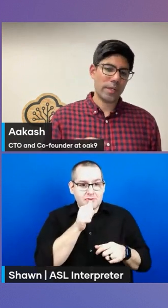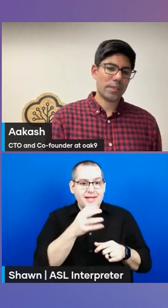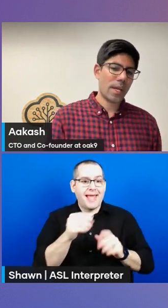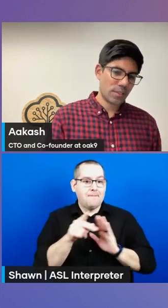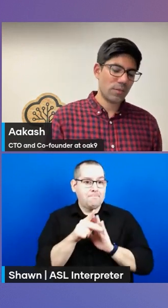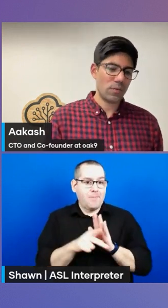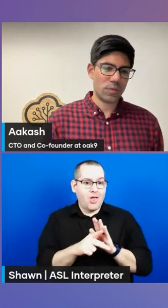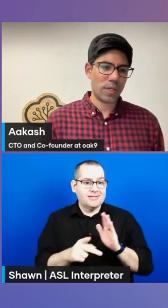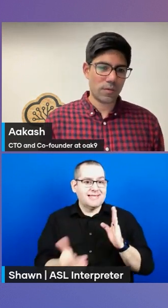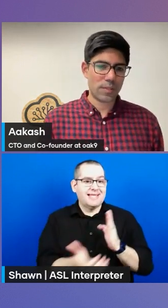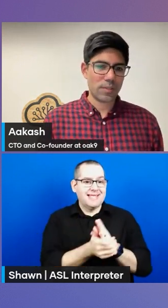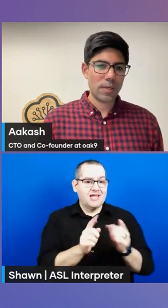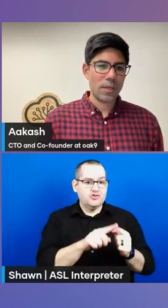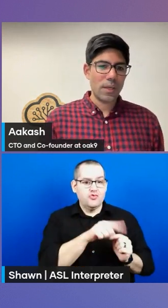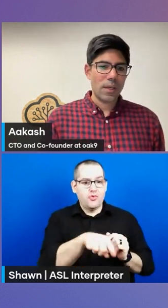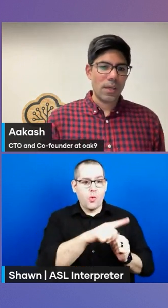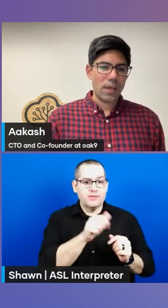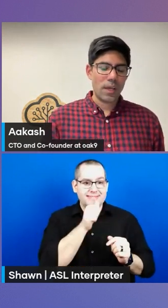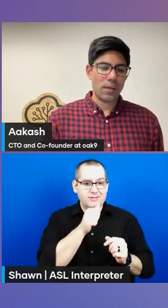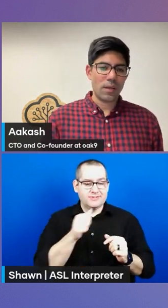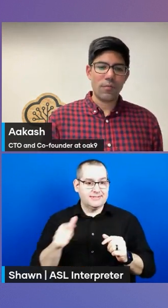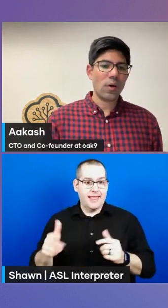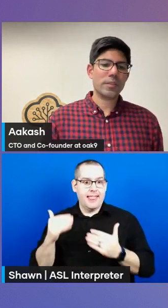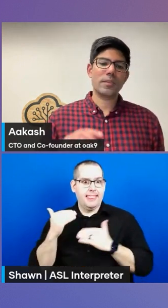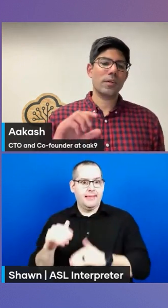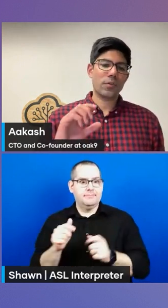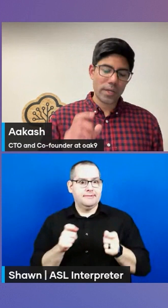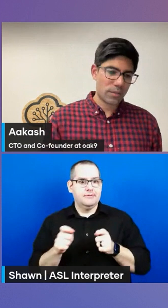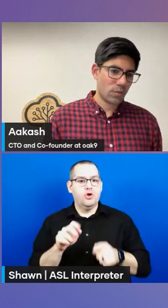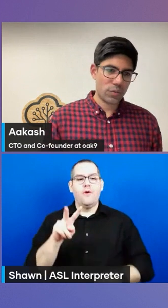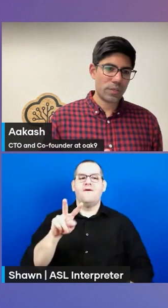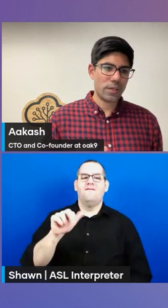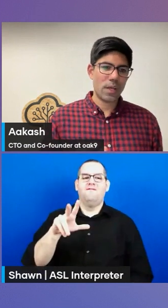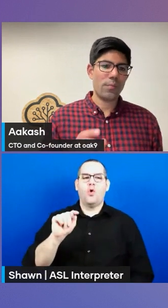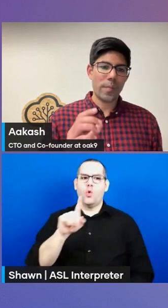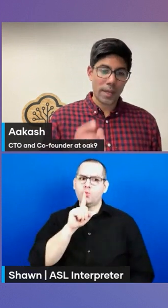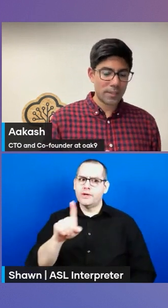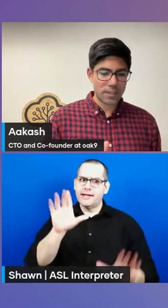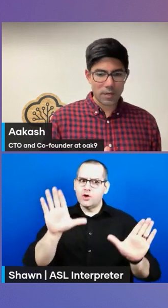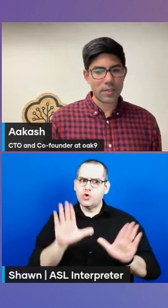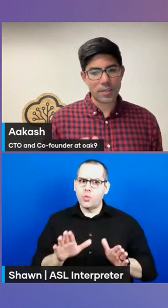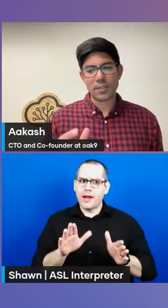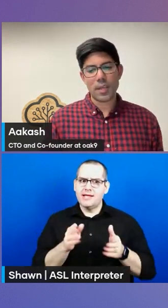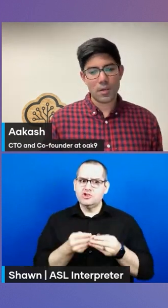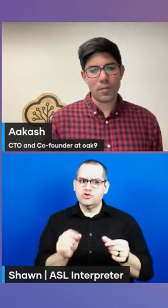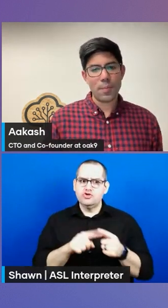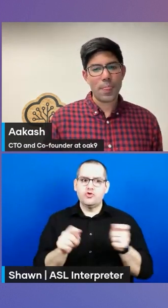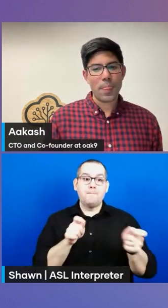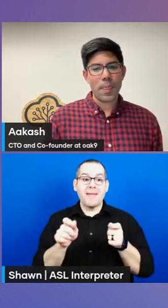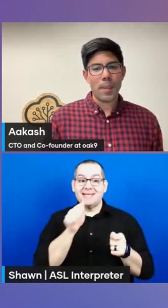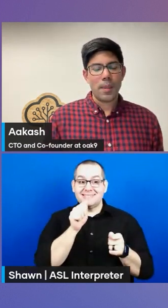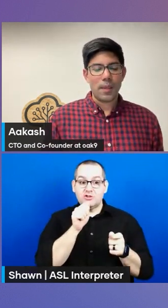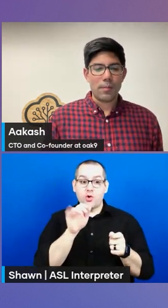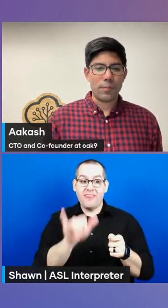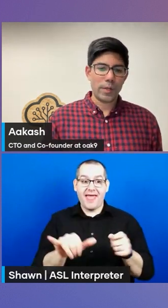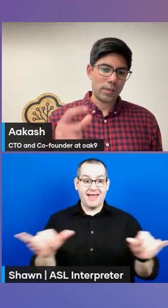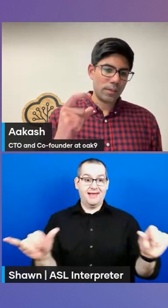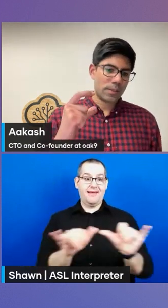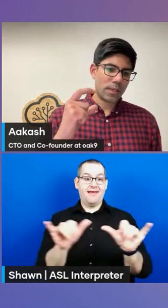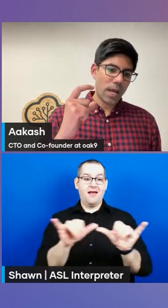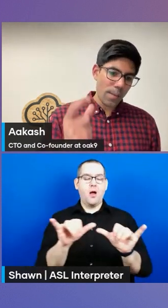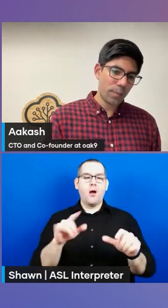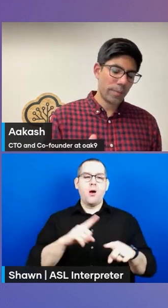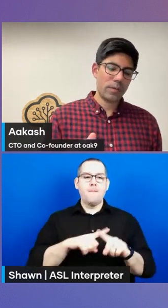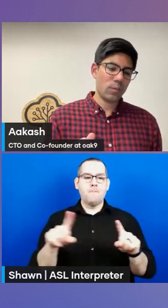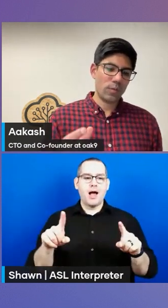that are being attached to those secrets. And Vault is a great solution to help manage secrets at scale. But